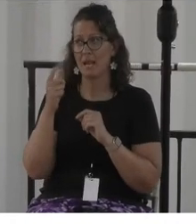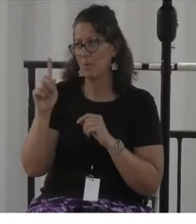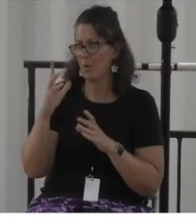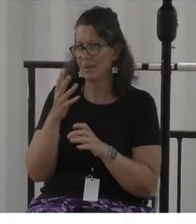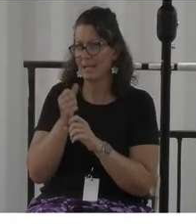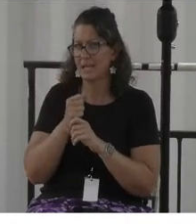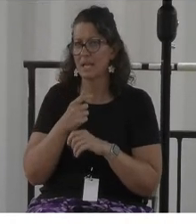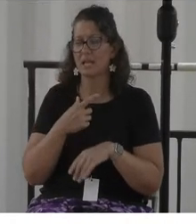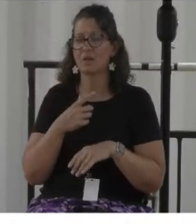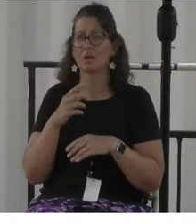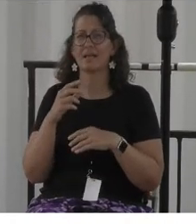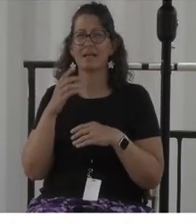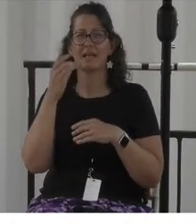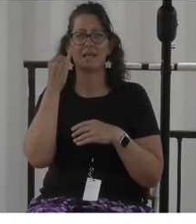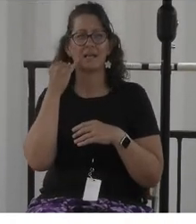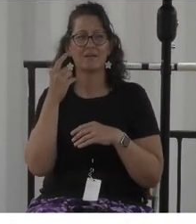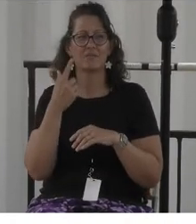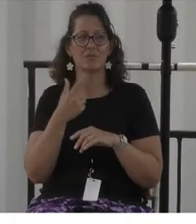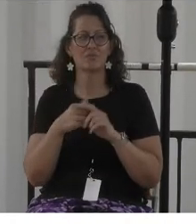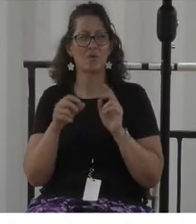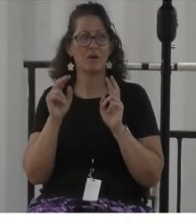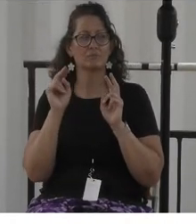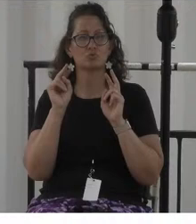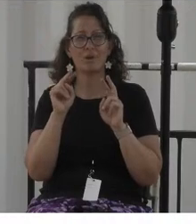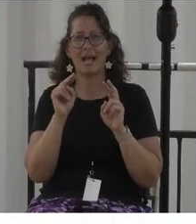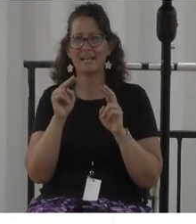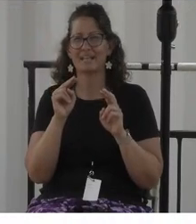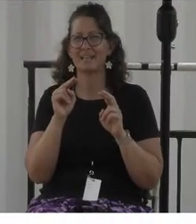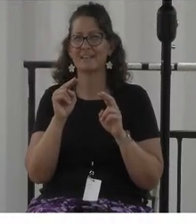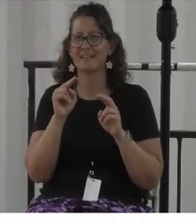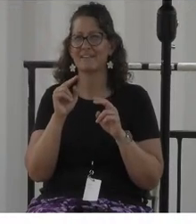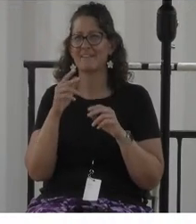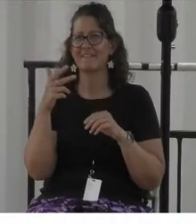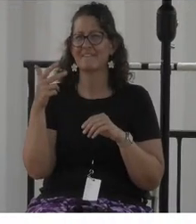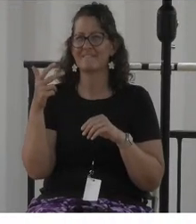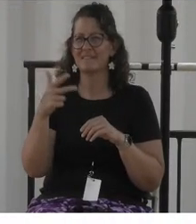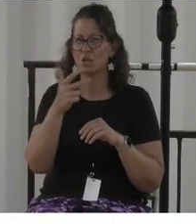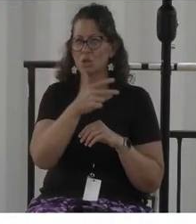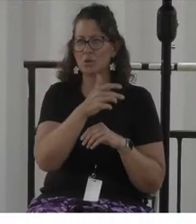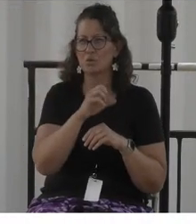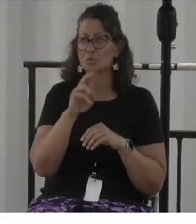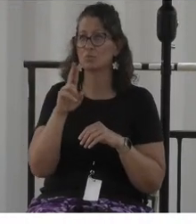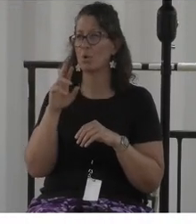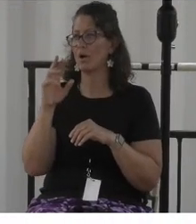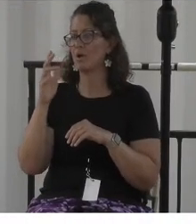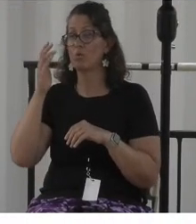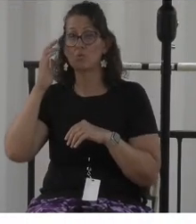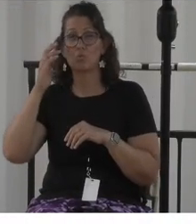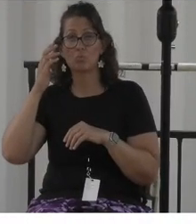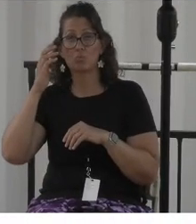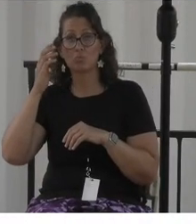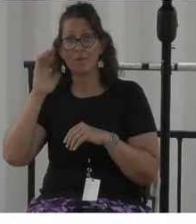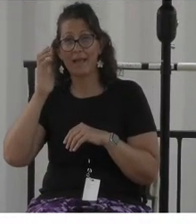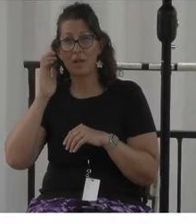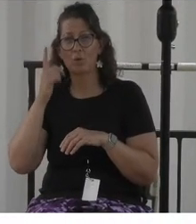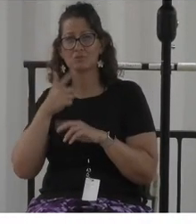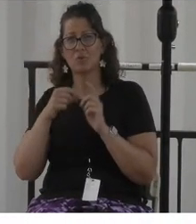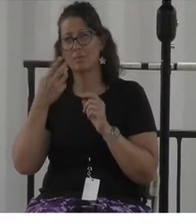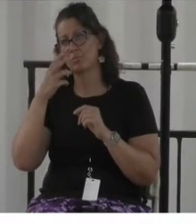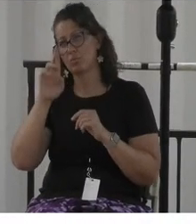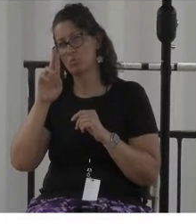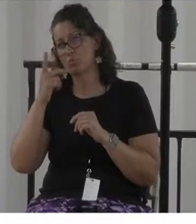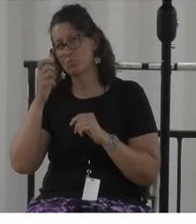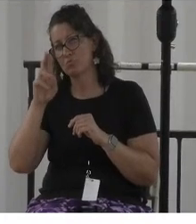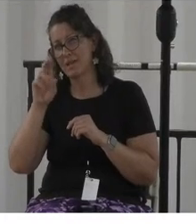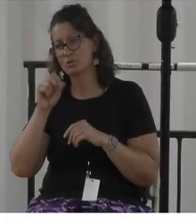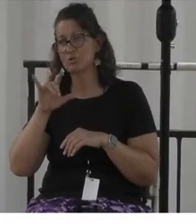that's from devices that track vehicles or perhaps radios that are carried by rangers or aircraft or